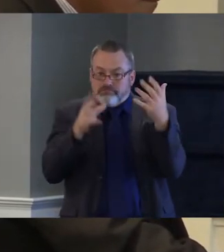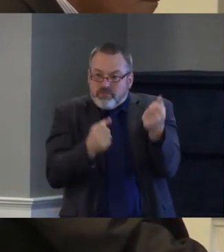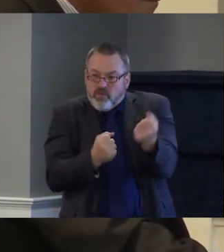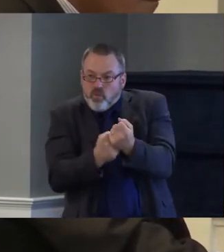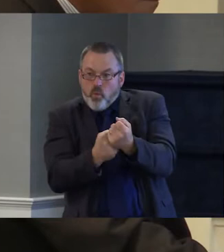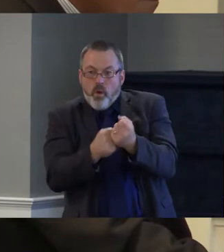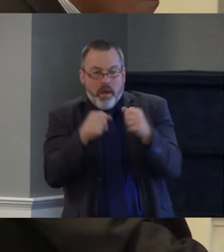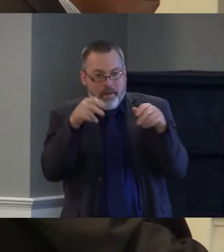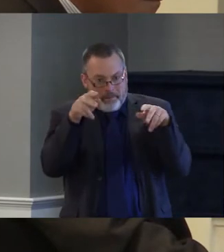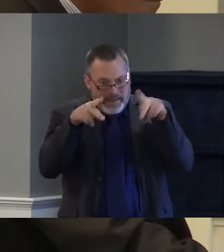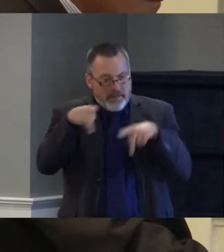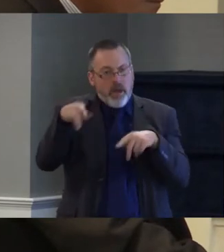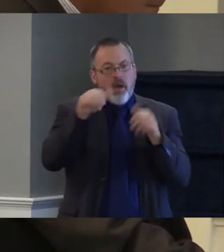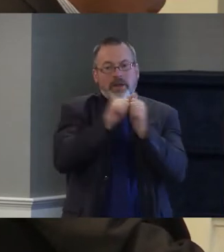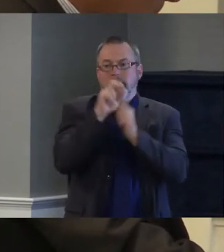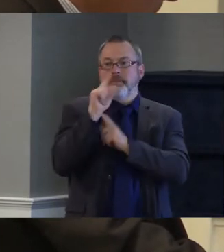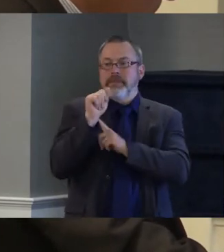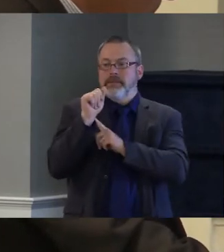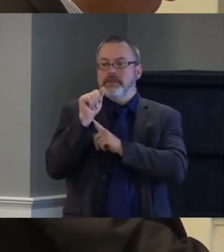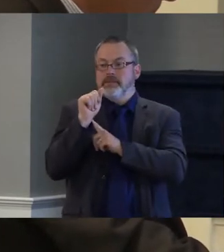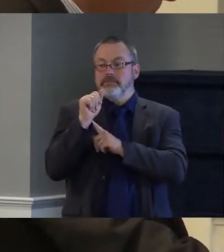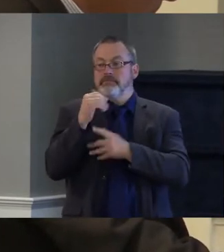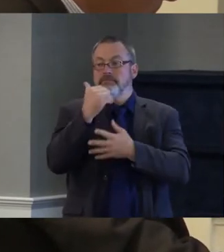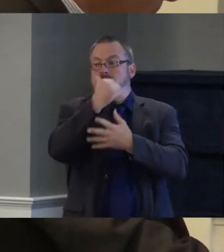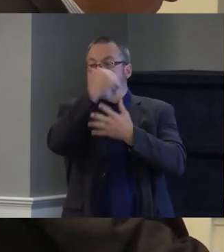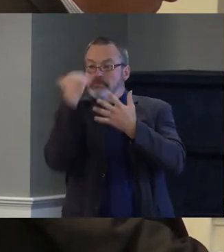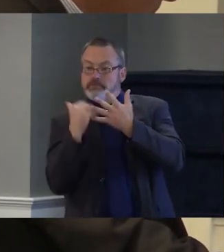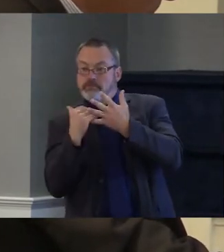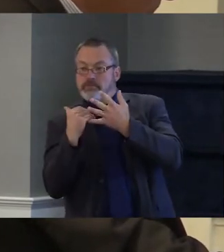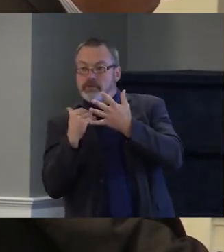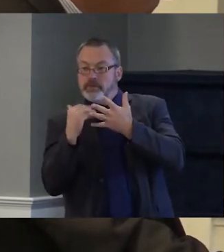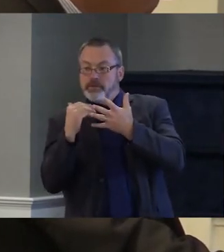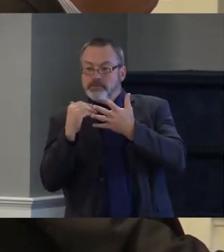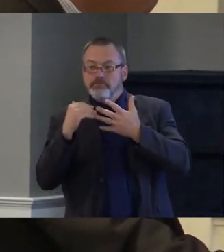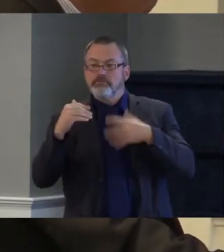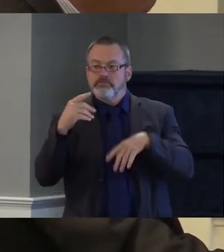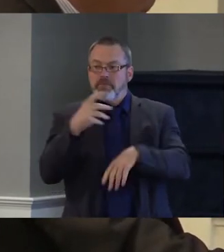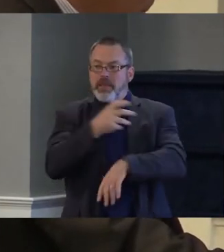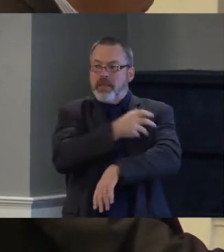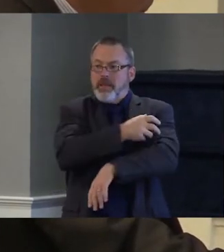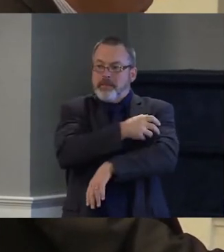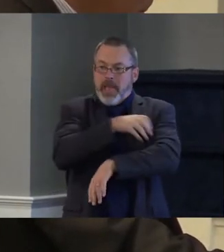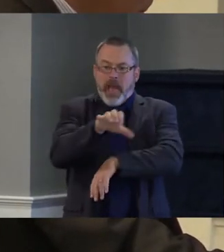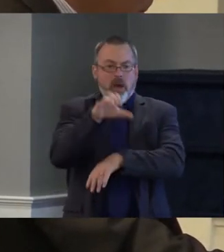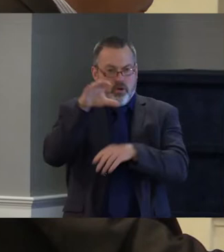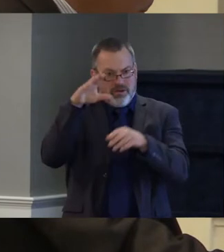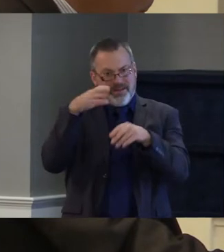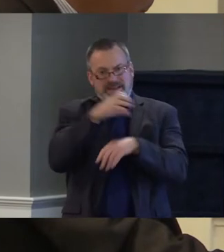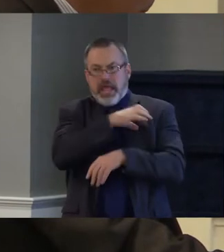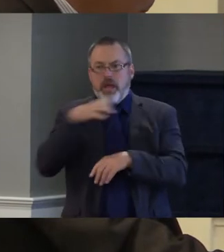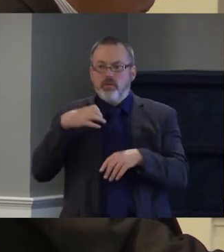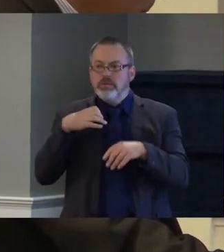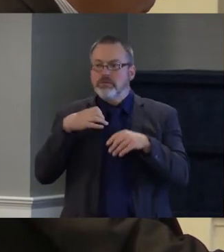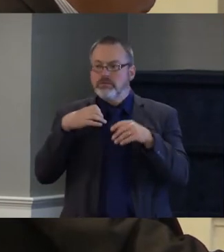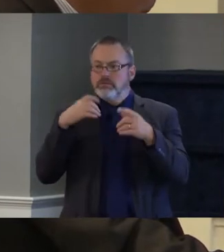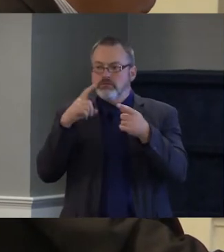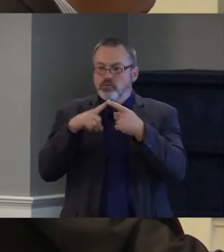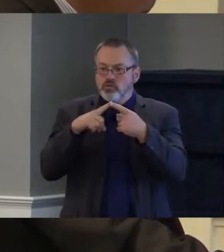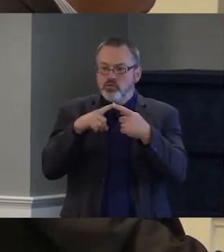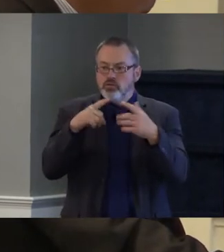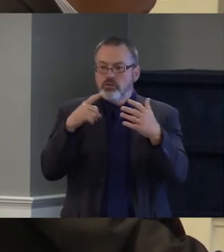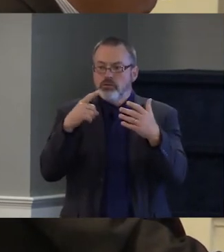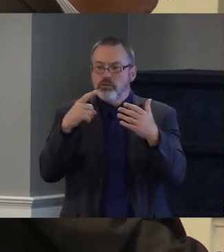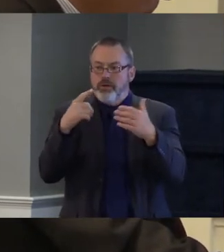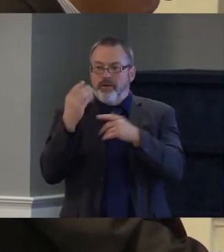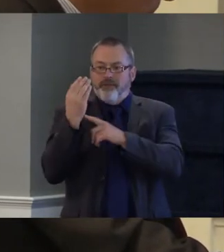to invoke the sweep of congressional authority, including the power to enforce the 14th Amendment and to regulate commerce, in order